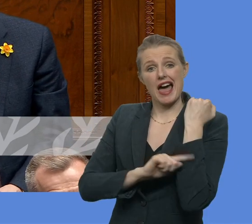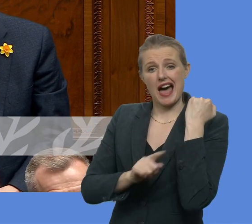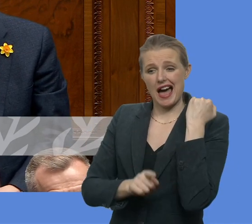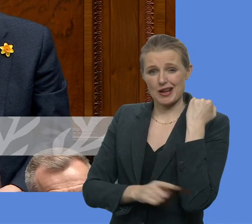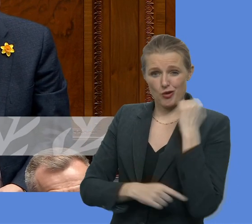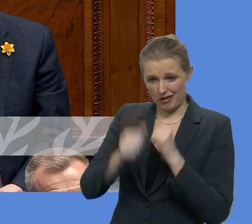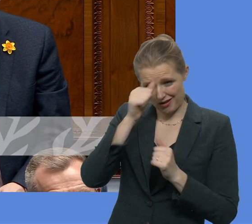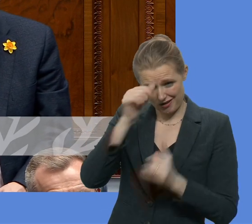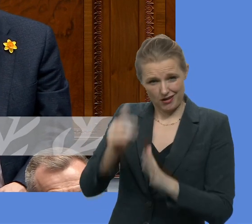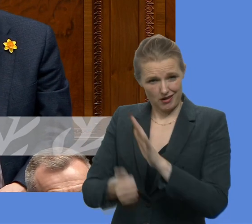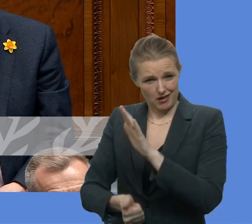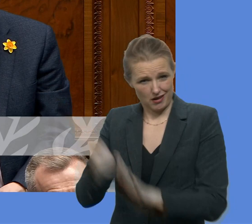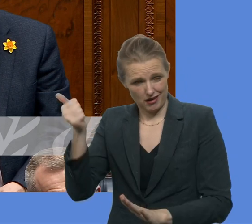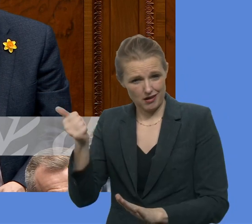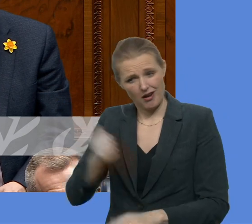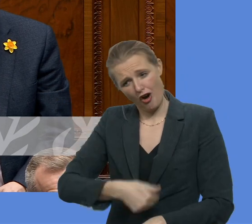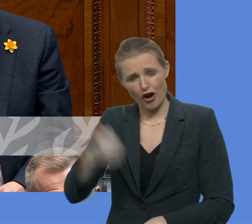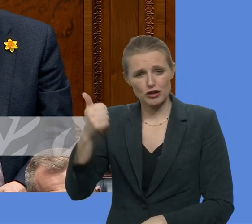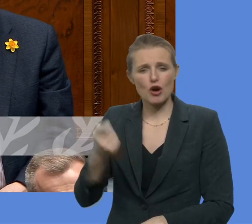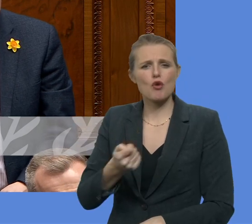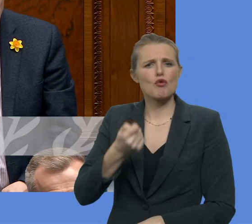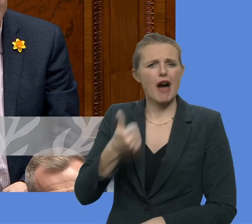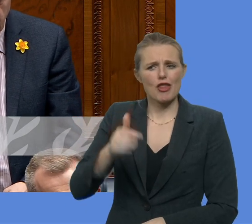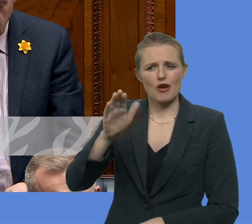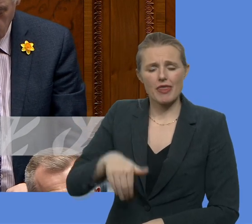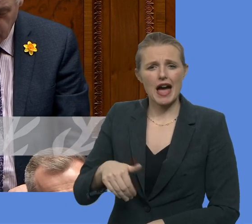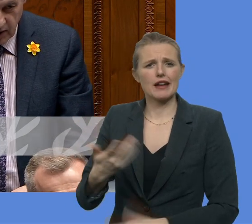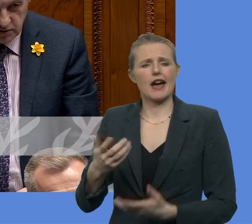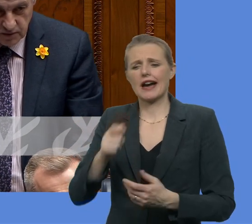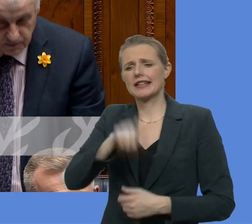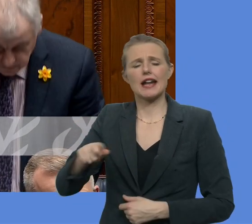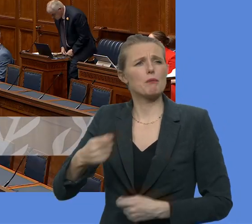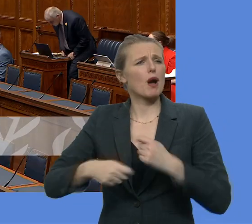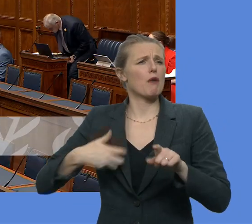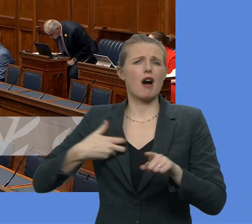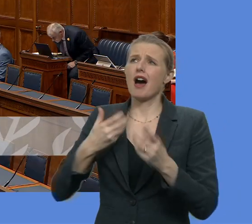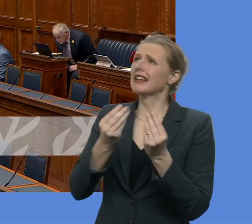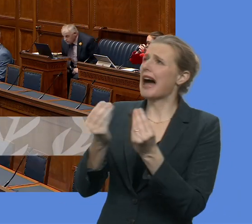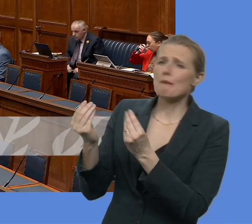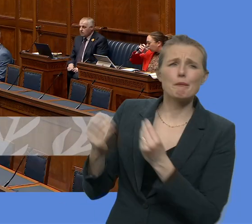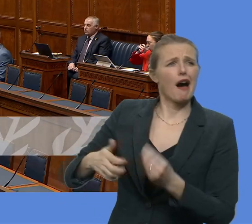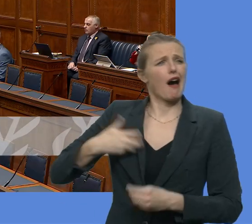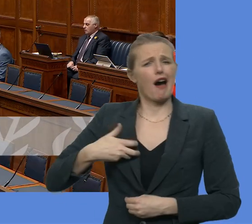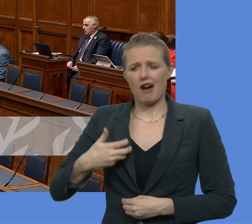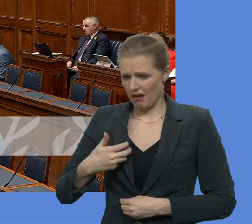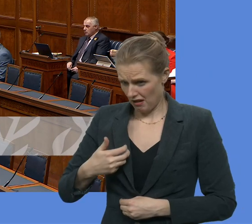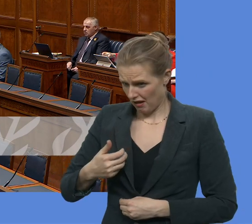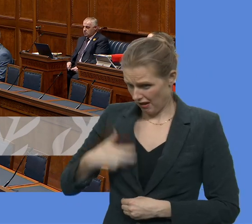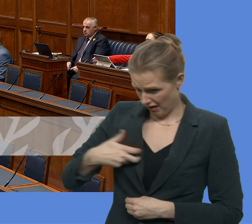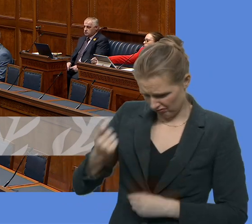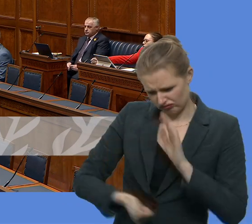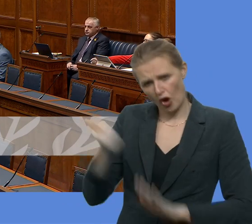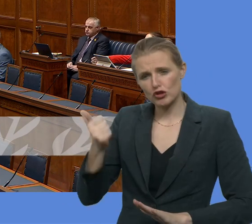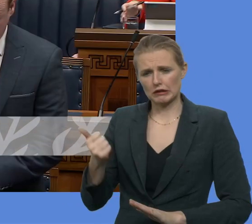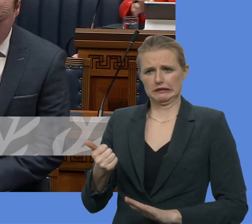of addressing complaints from tenants such as damp, mould and necessary repairs? Sure. Yes, Mr.